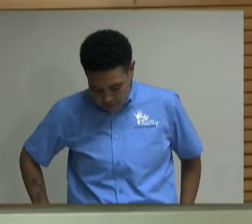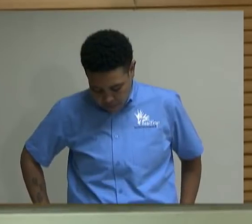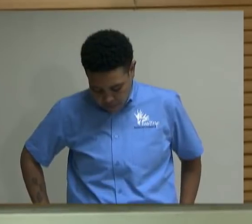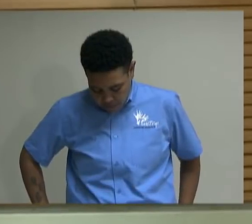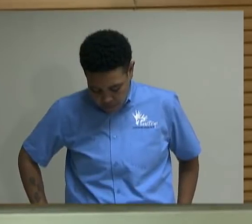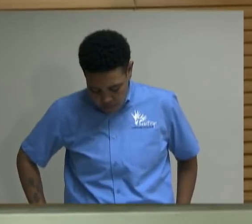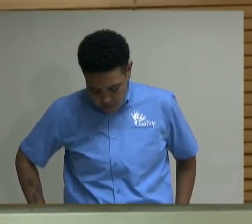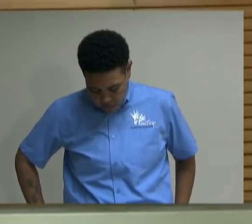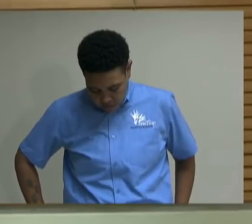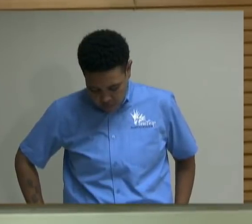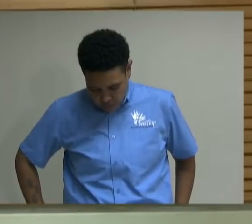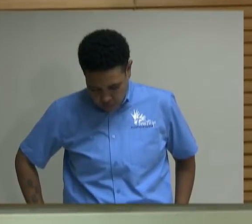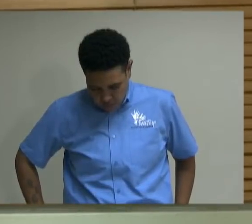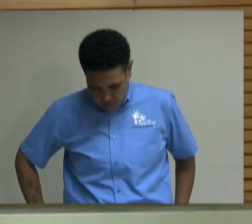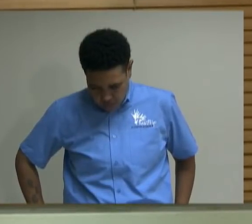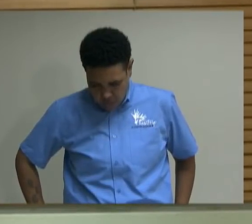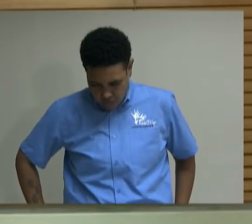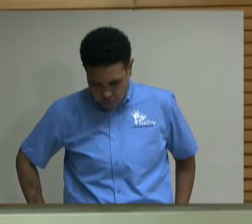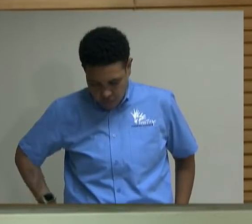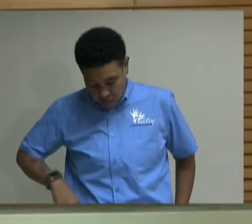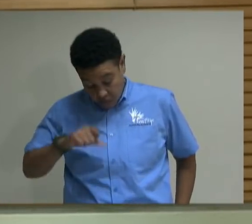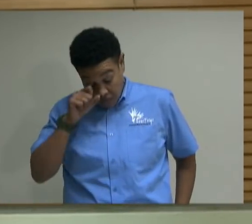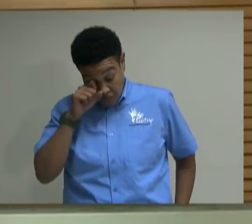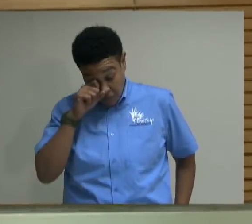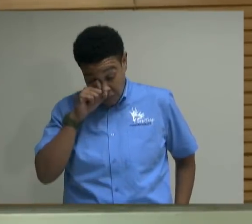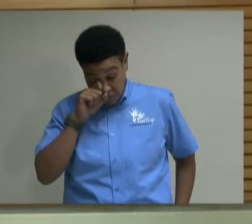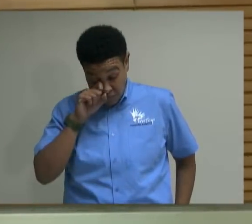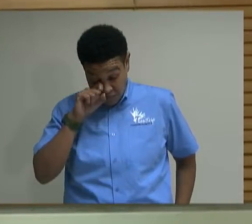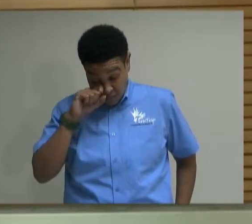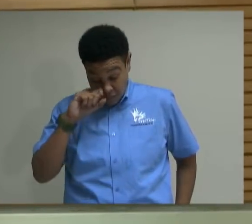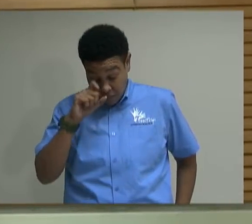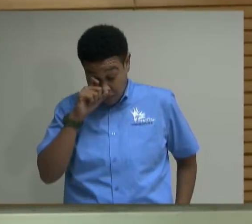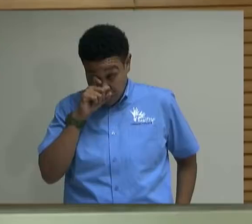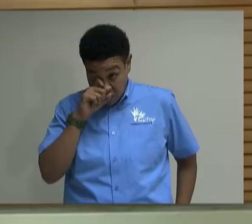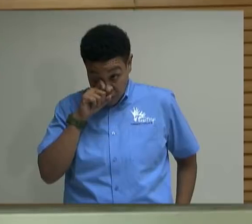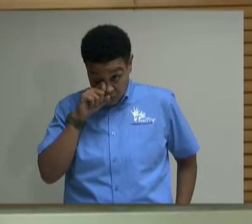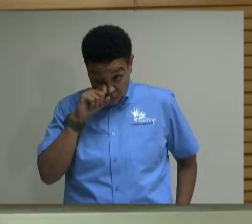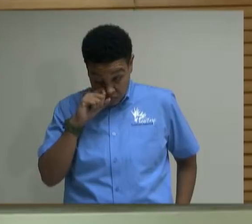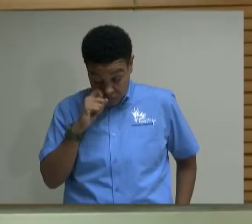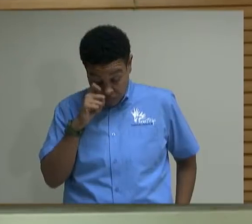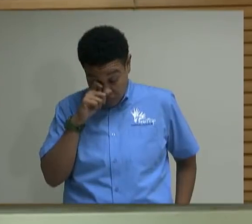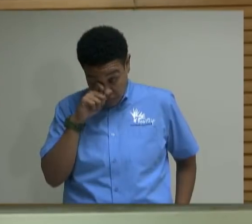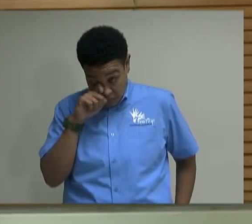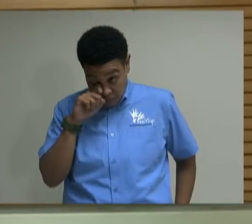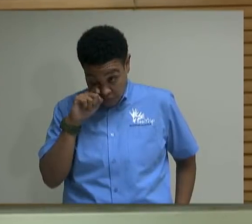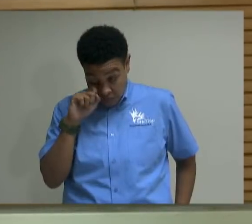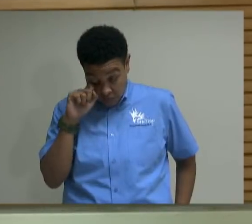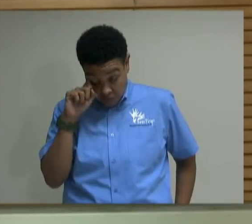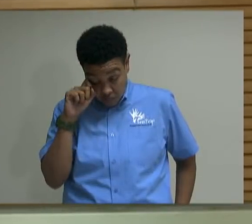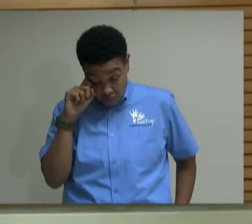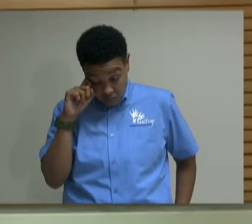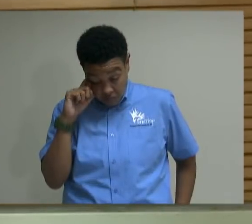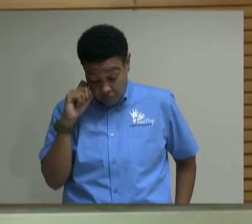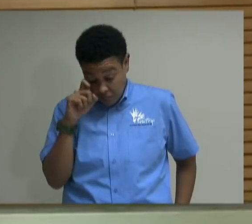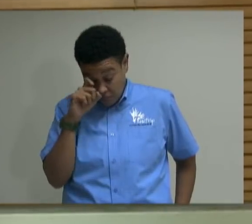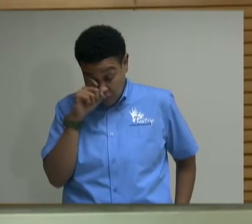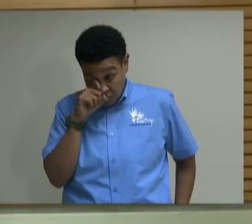times, many occasions, you see that you see no effects of the deaths